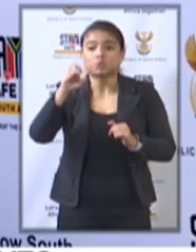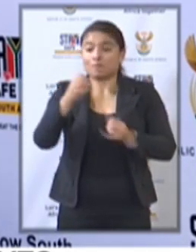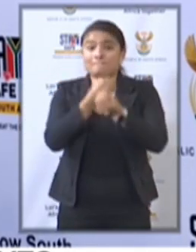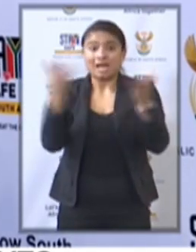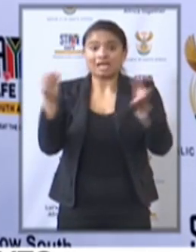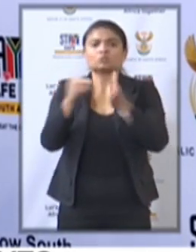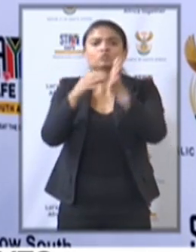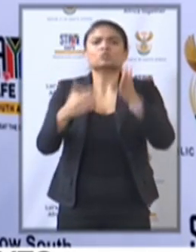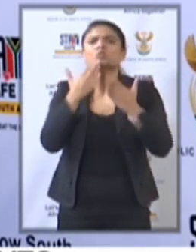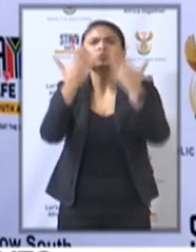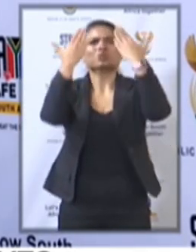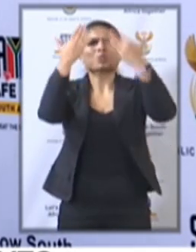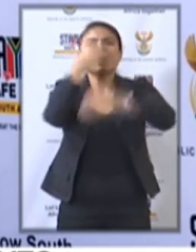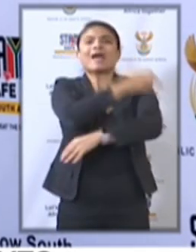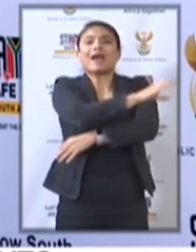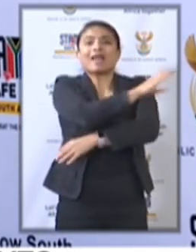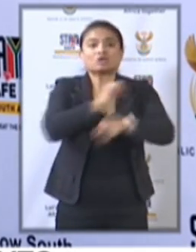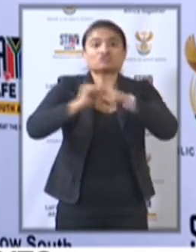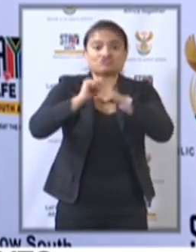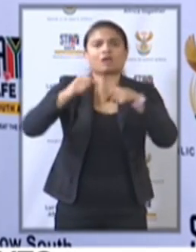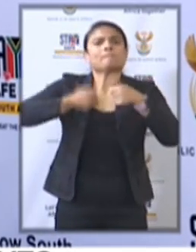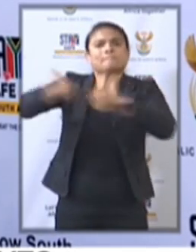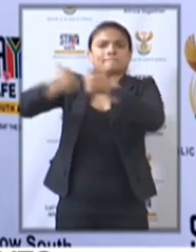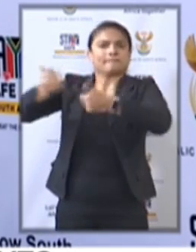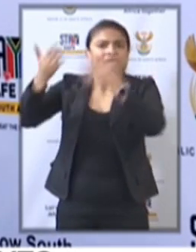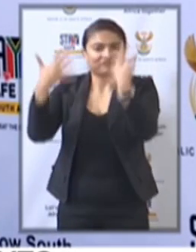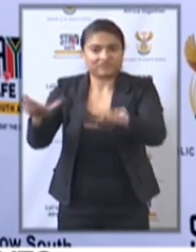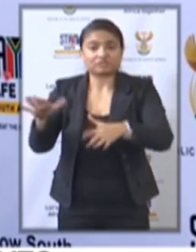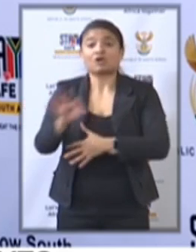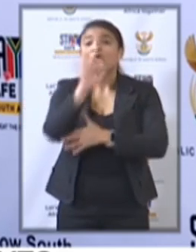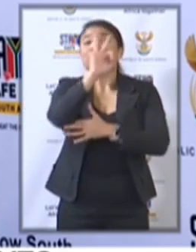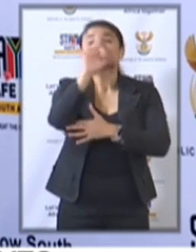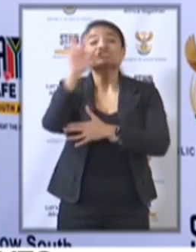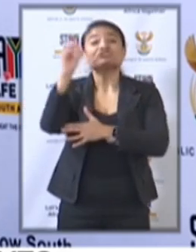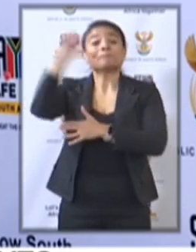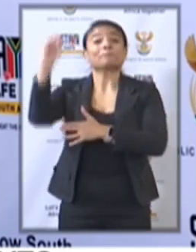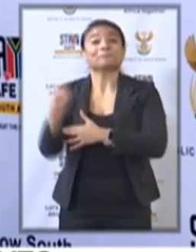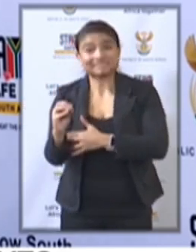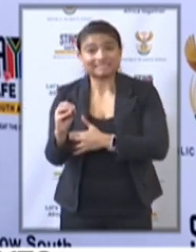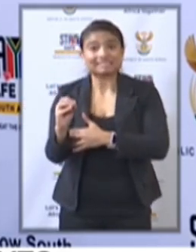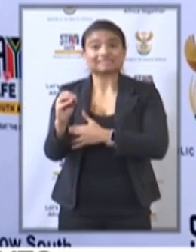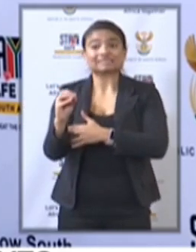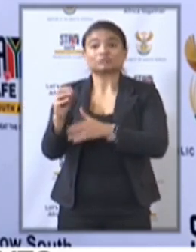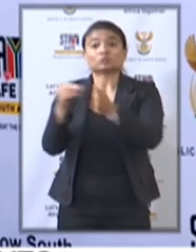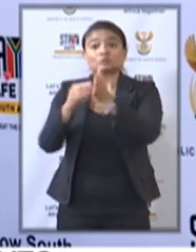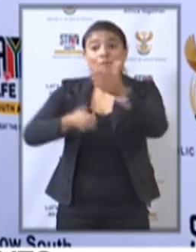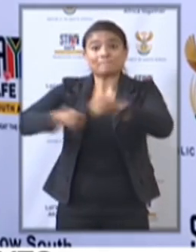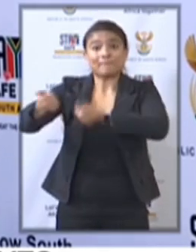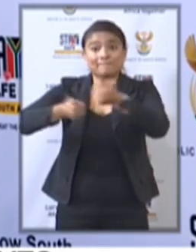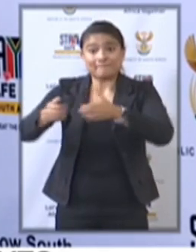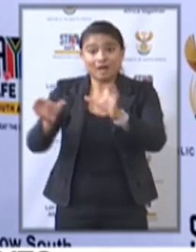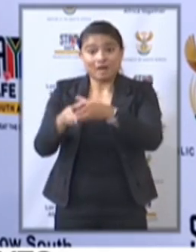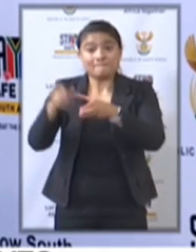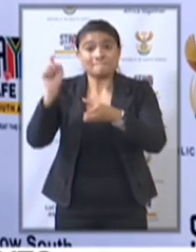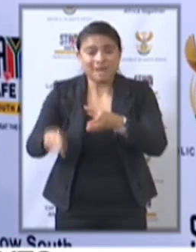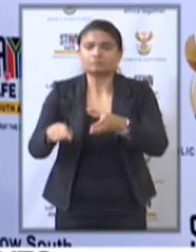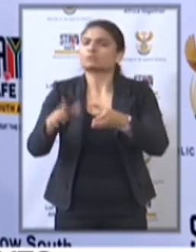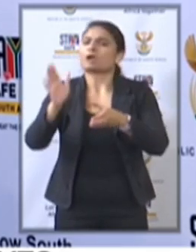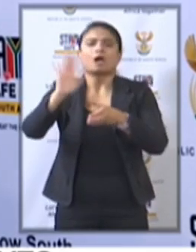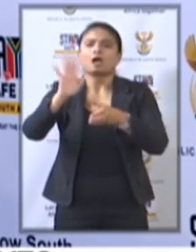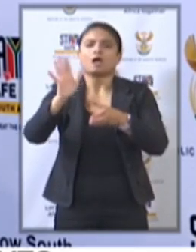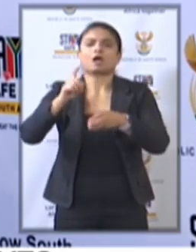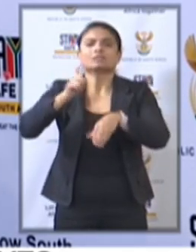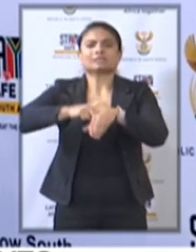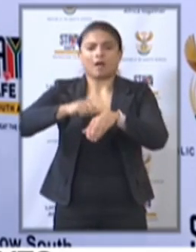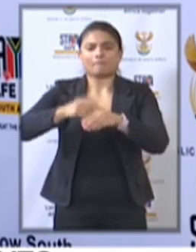The planned and staggered return of the remaining 33% of students to campuses is taking place over a period from